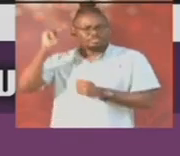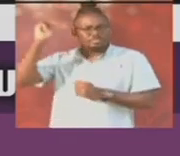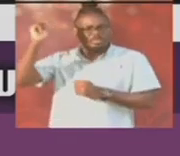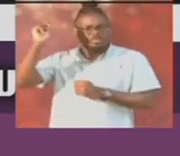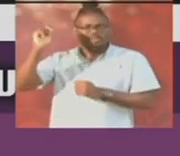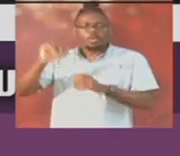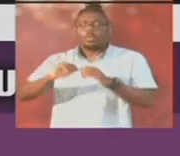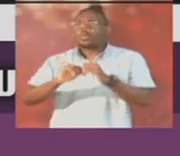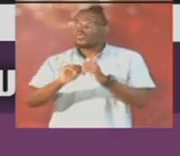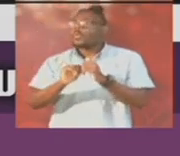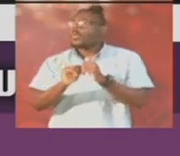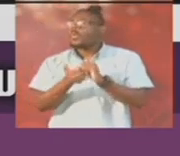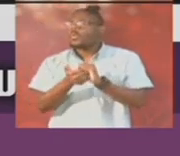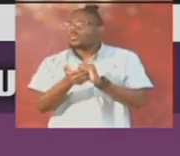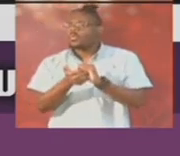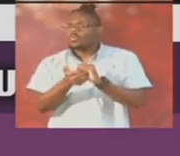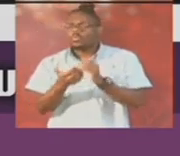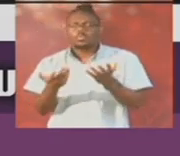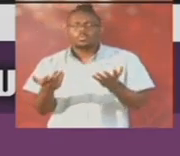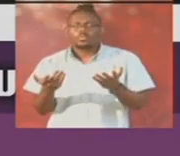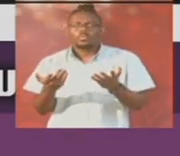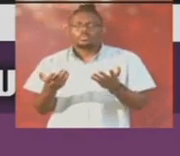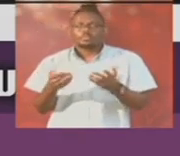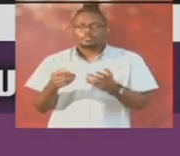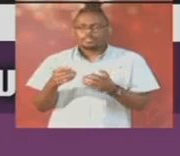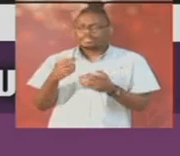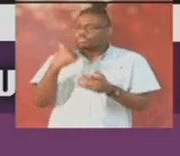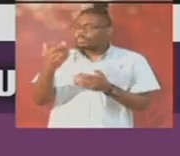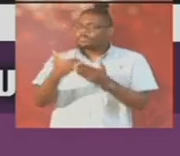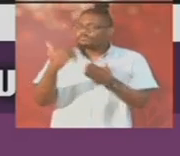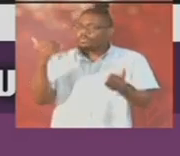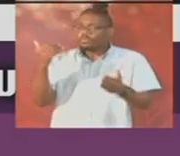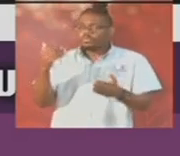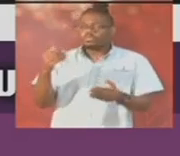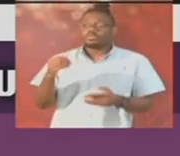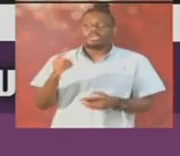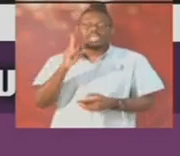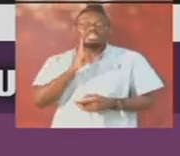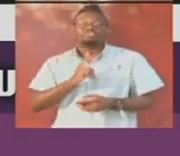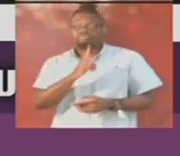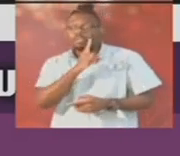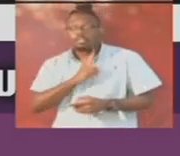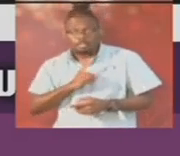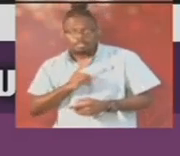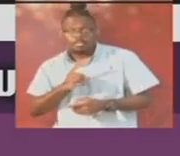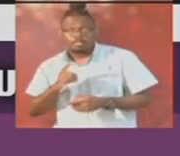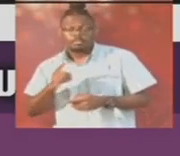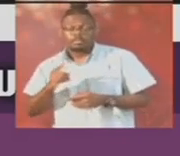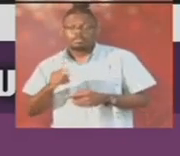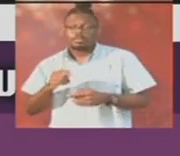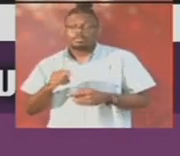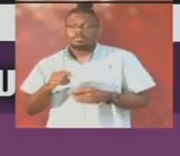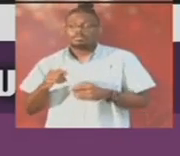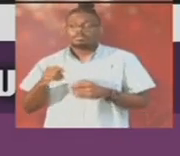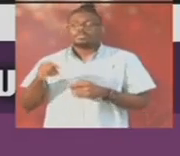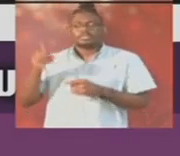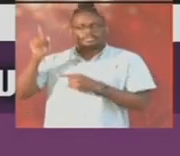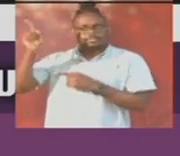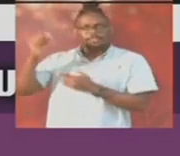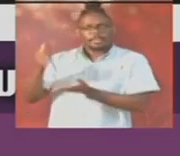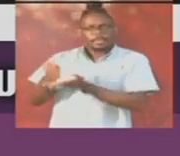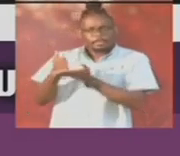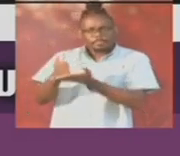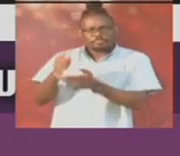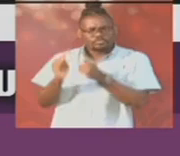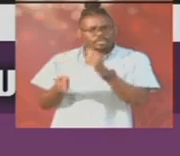press conferences ago that Israel was doing extremely well and Trinidad was looking in that direction to see what